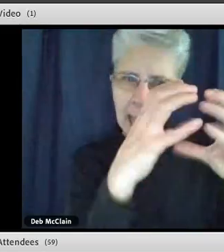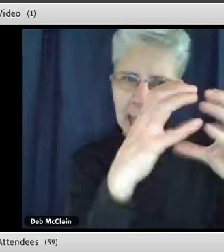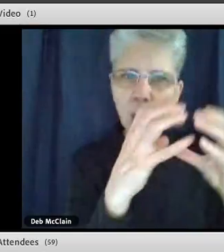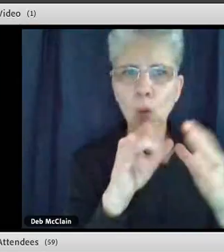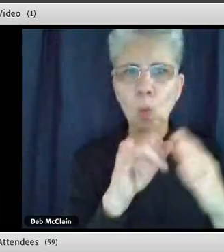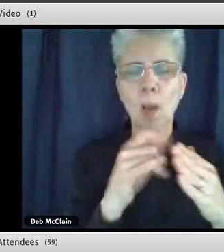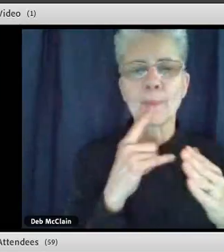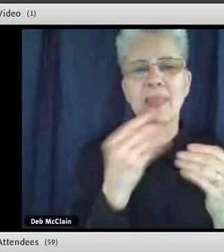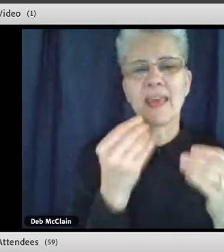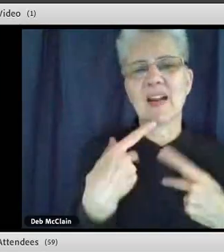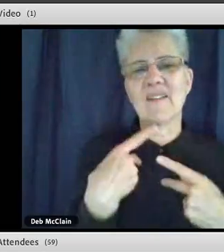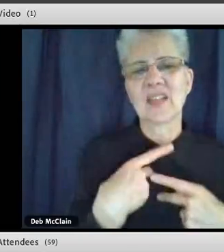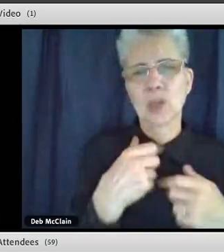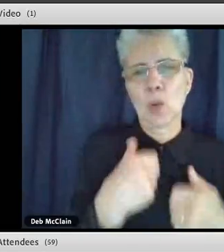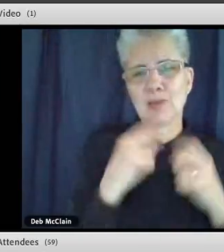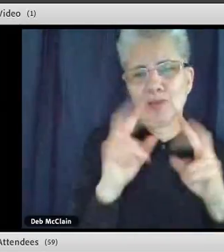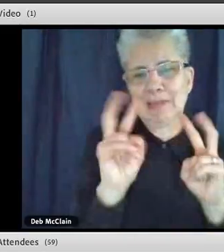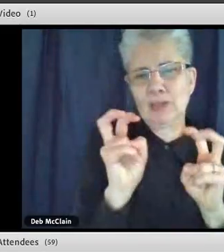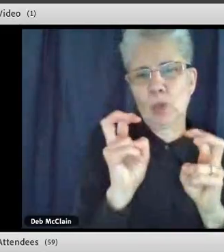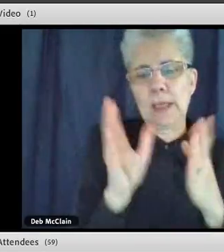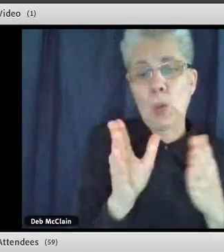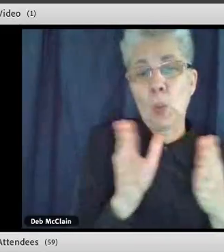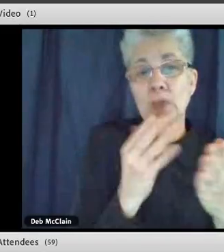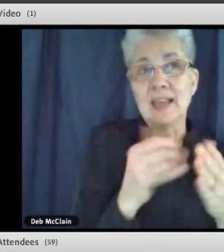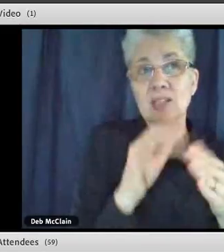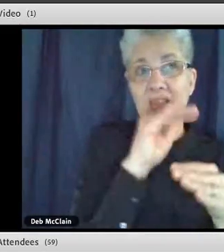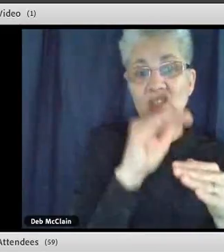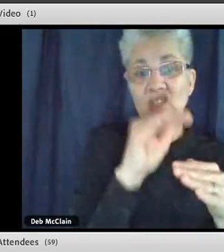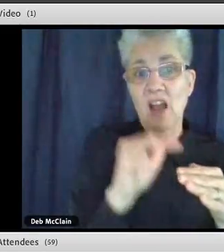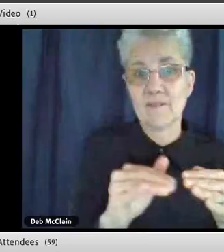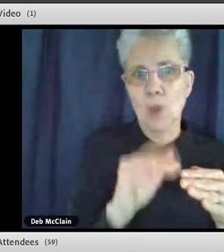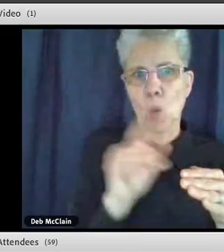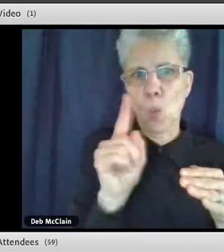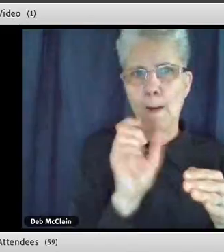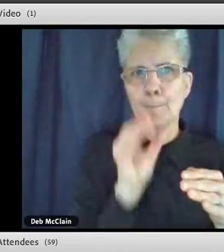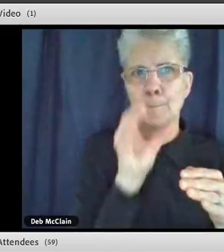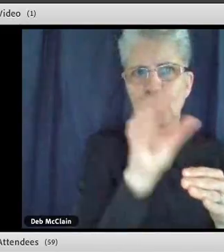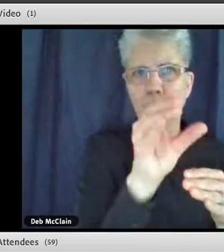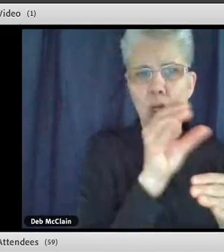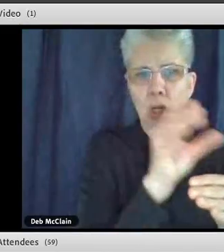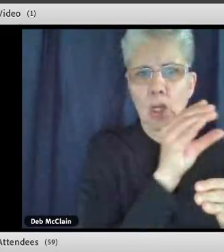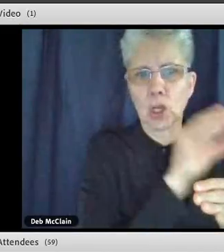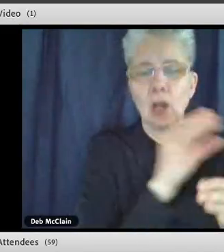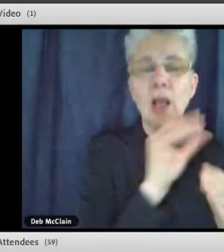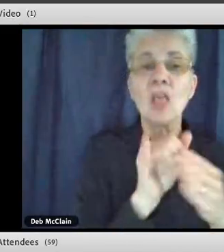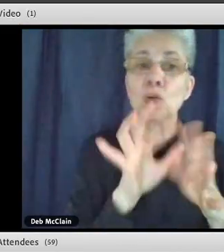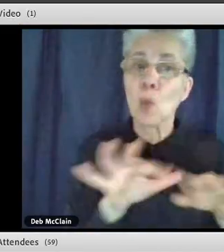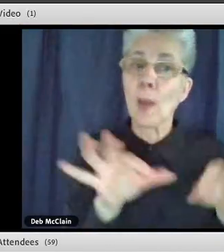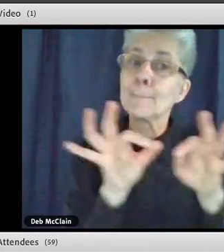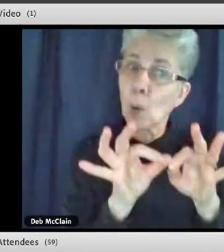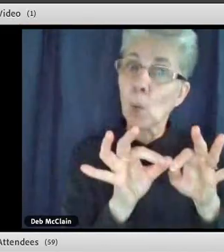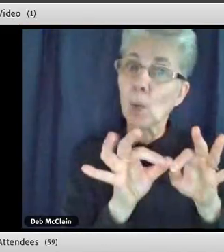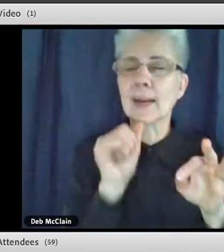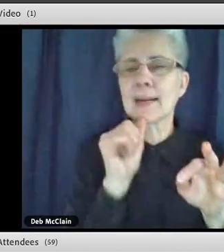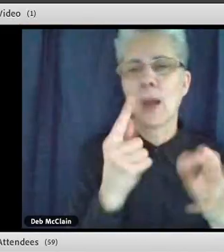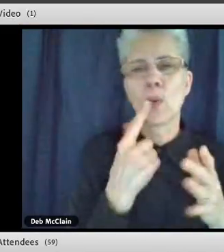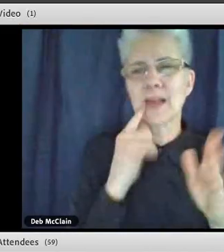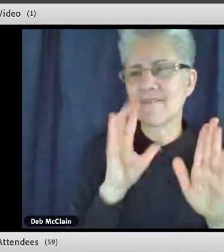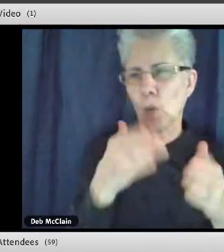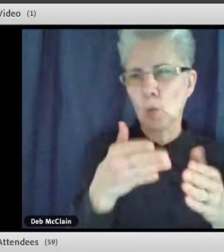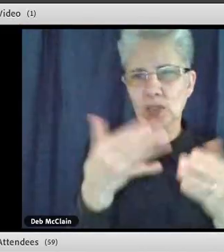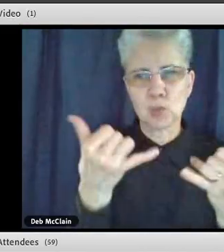physical address so that we can organize things on the shelf. Okay, so once again, these are important. They're not ones I'm going to focus on